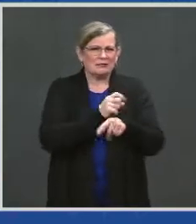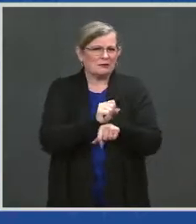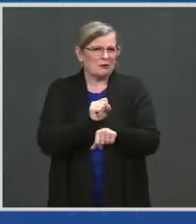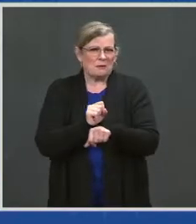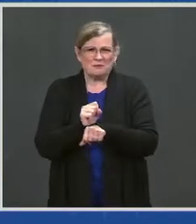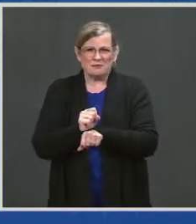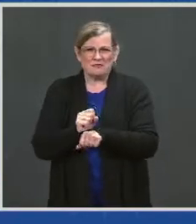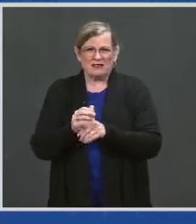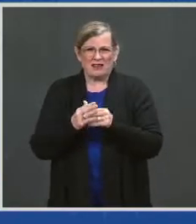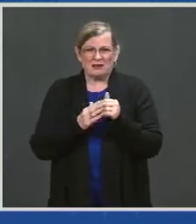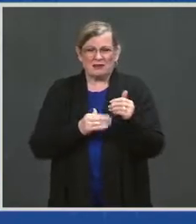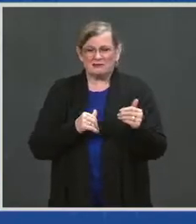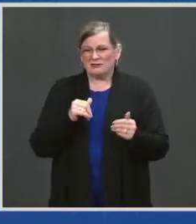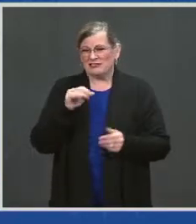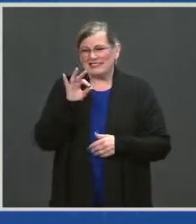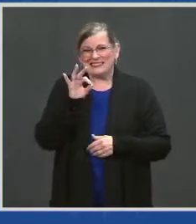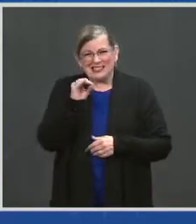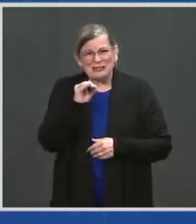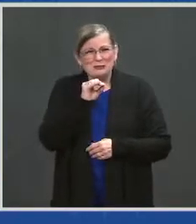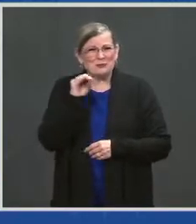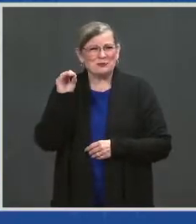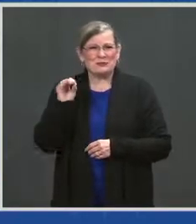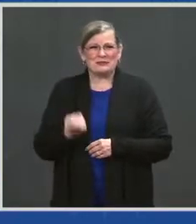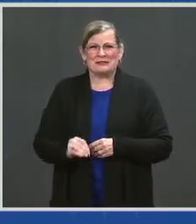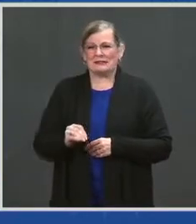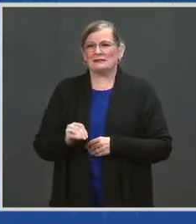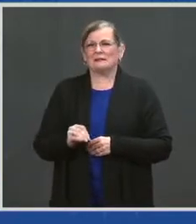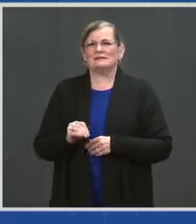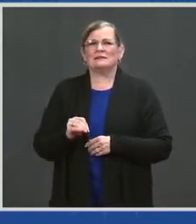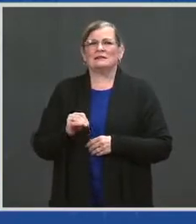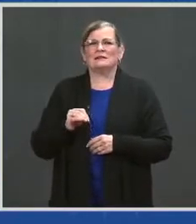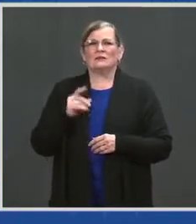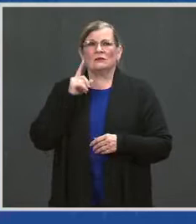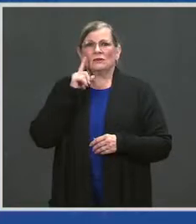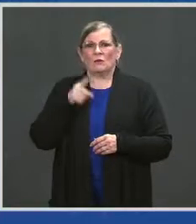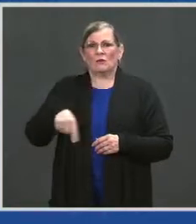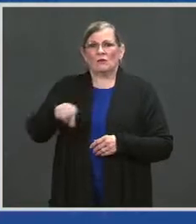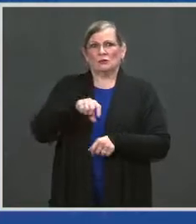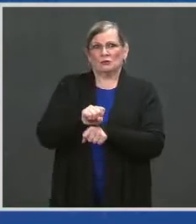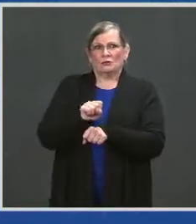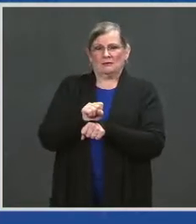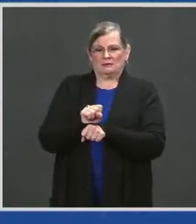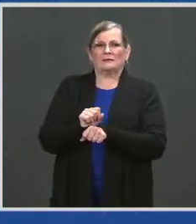created in the American Jobs Plan can be filled by people who don't have a college degree.